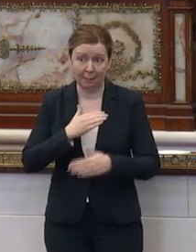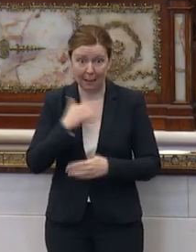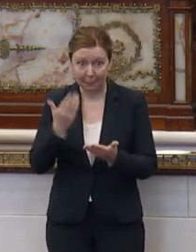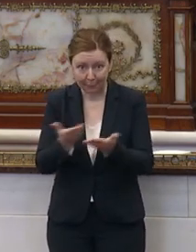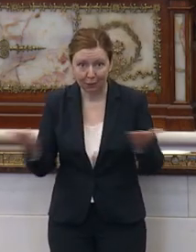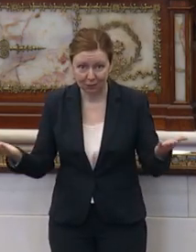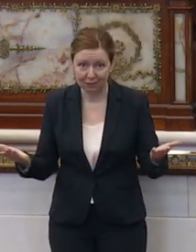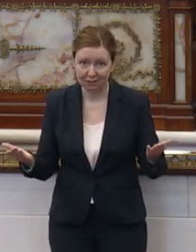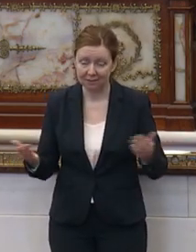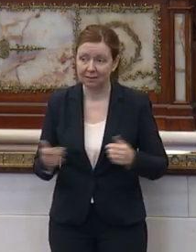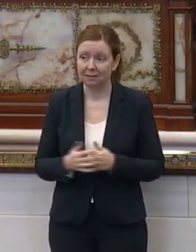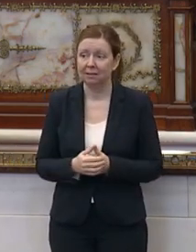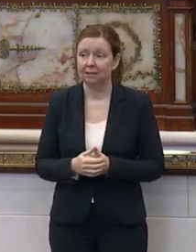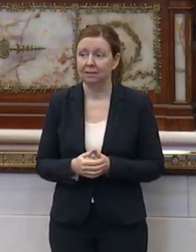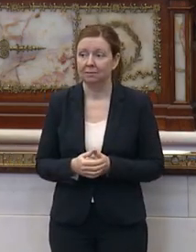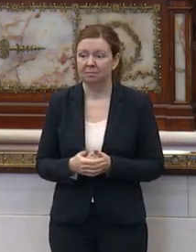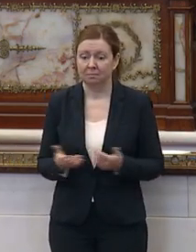members